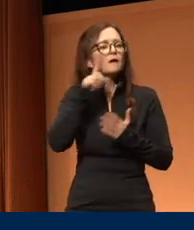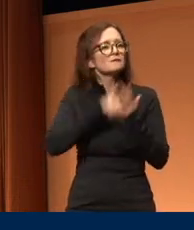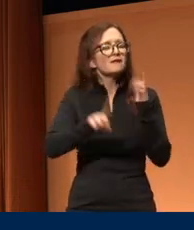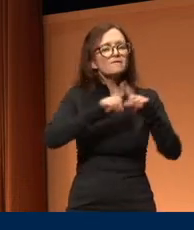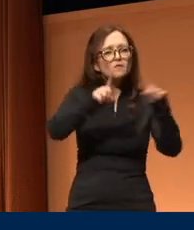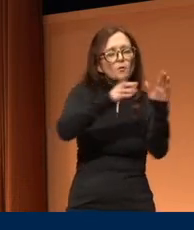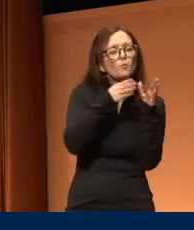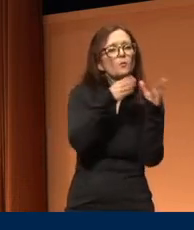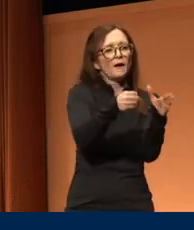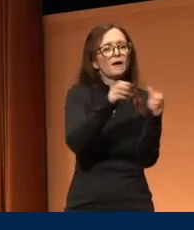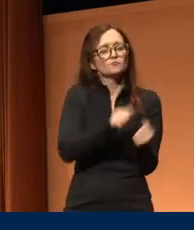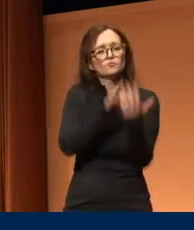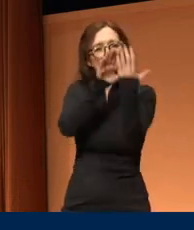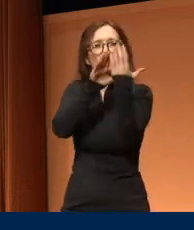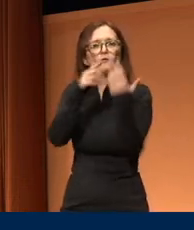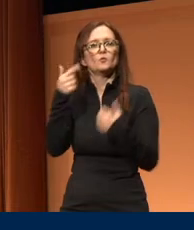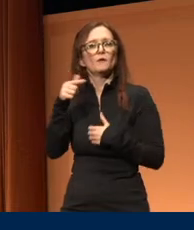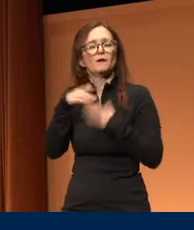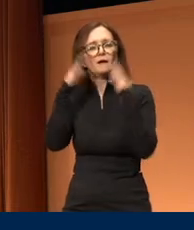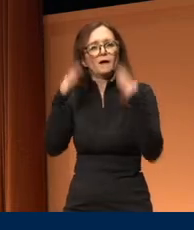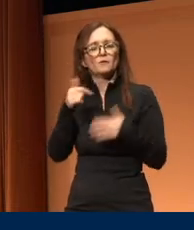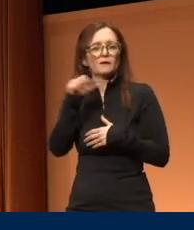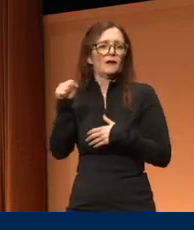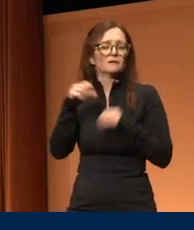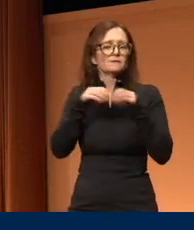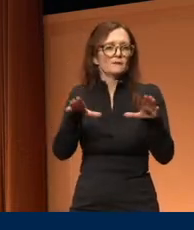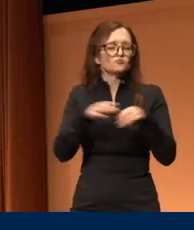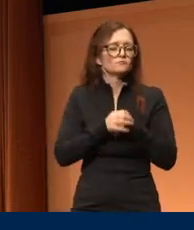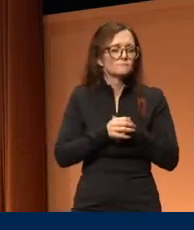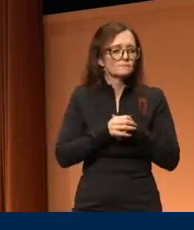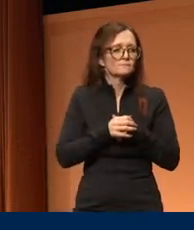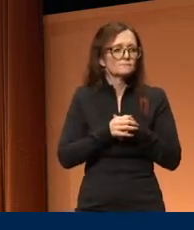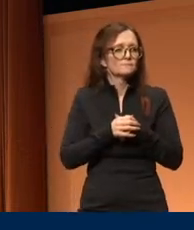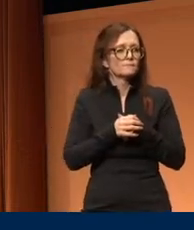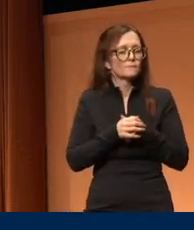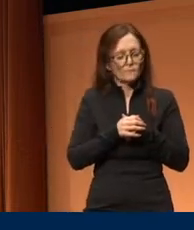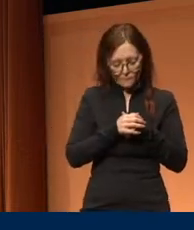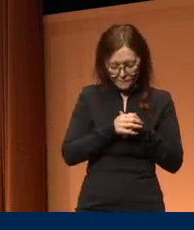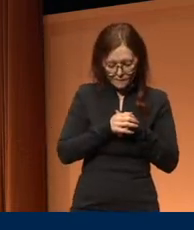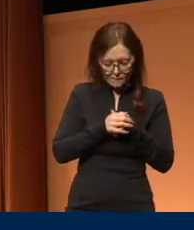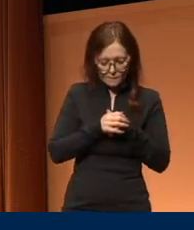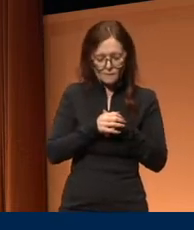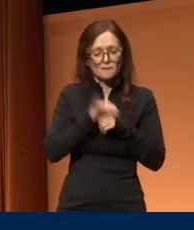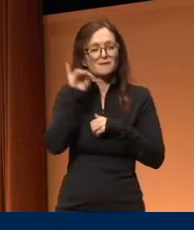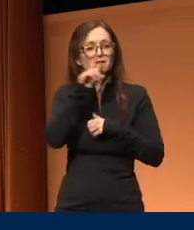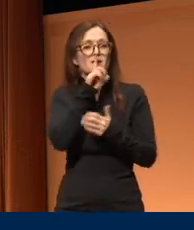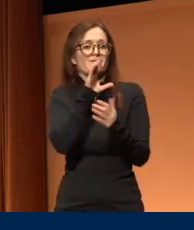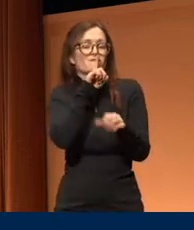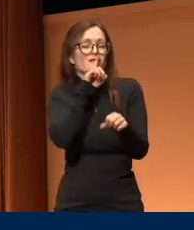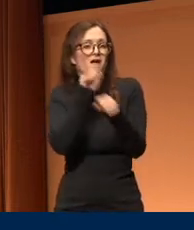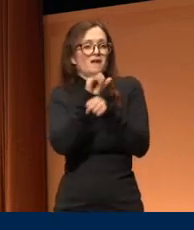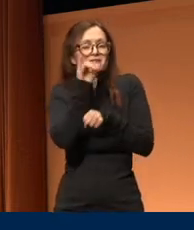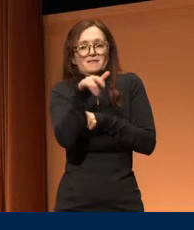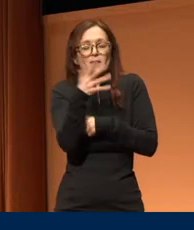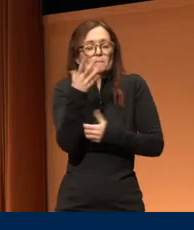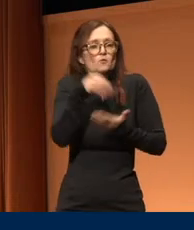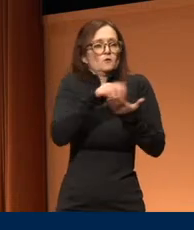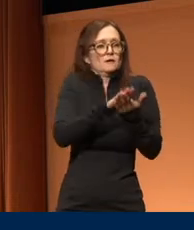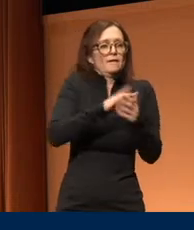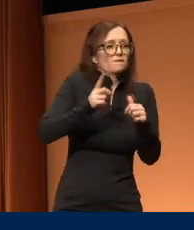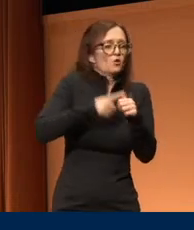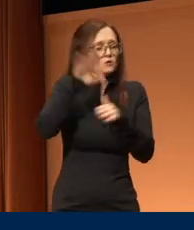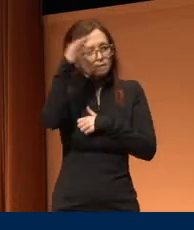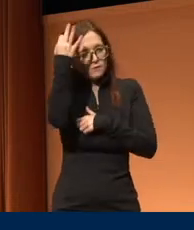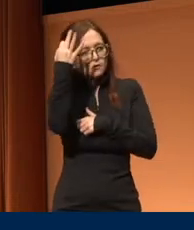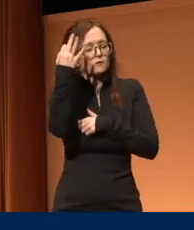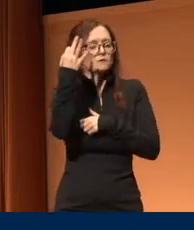address the problem of greenhouse gas emissions, at least 149, it turns out. The fact that they couldn't afford to see the first French